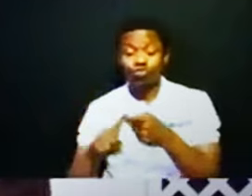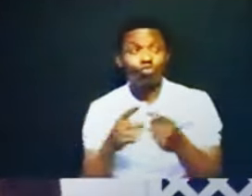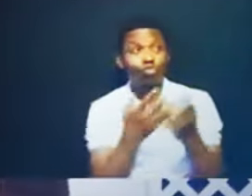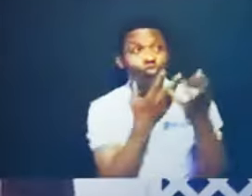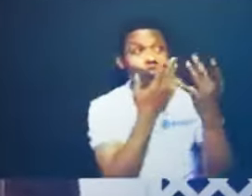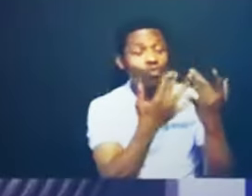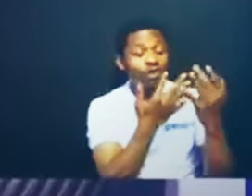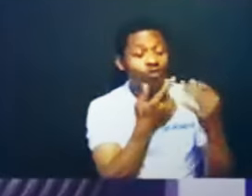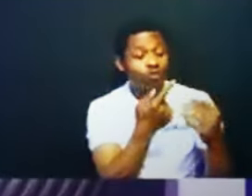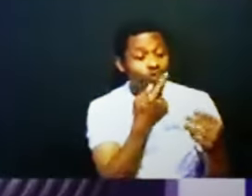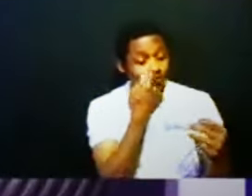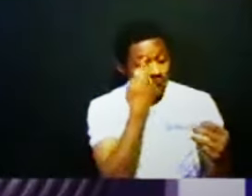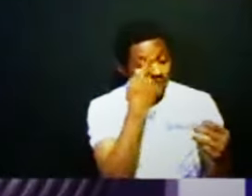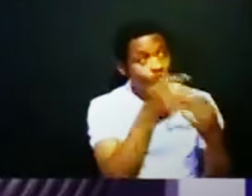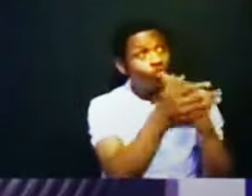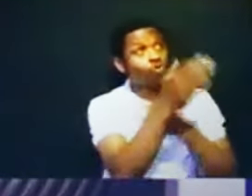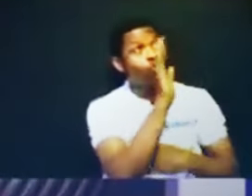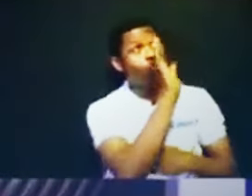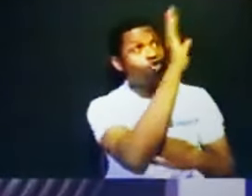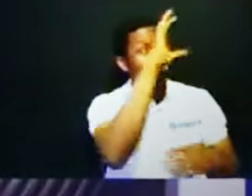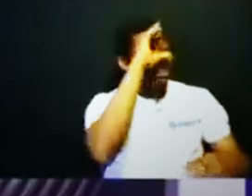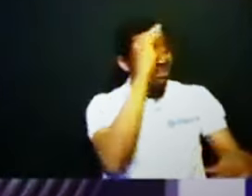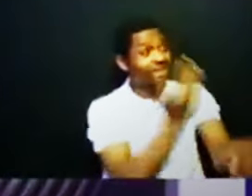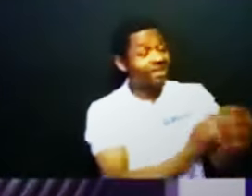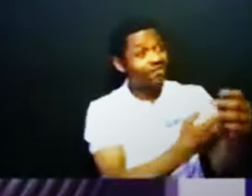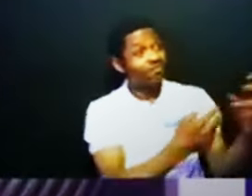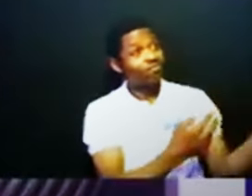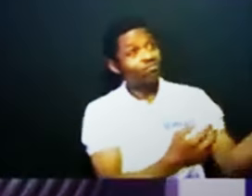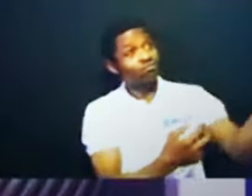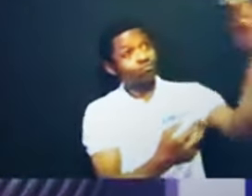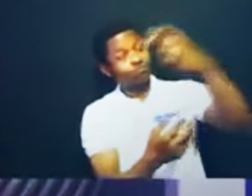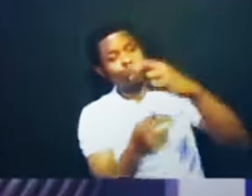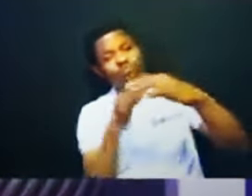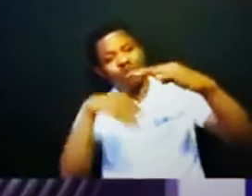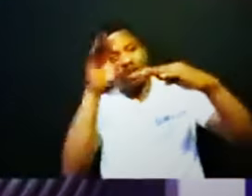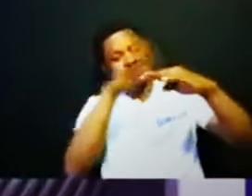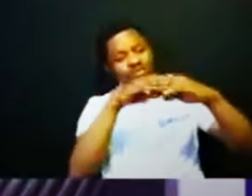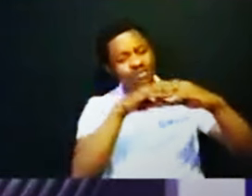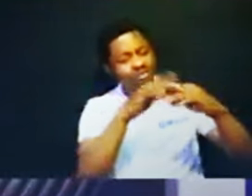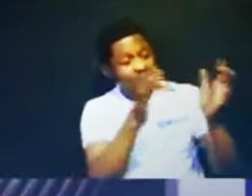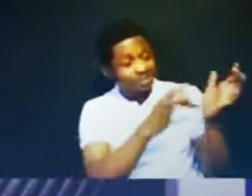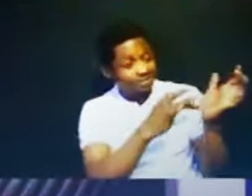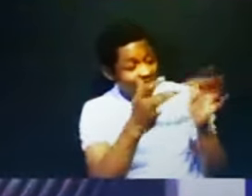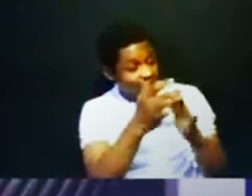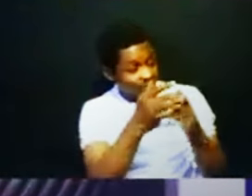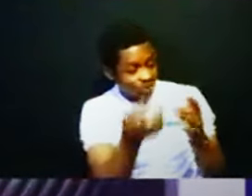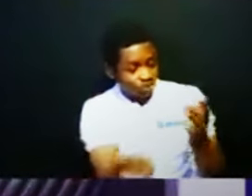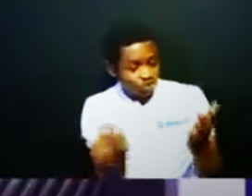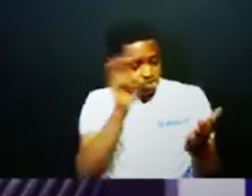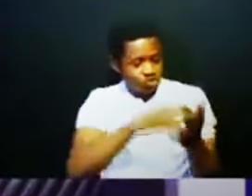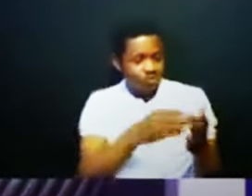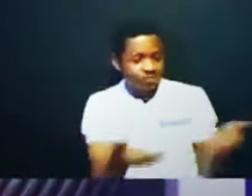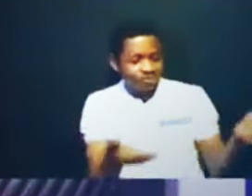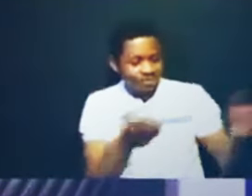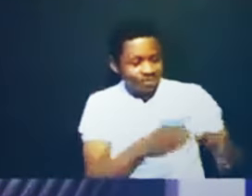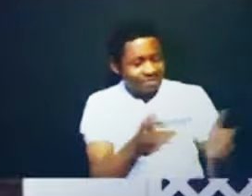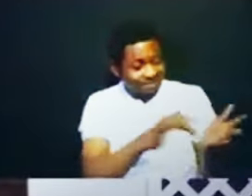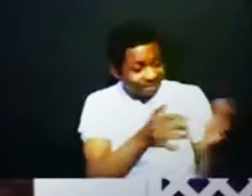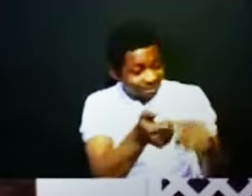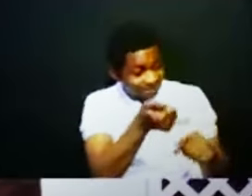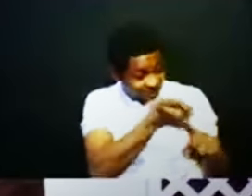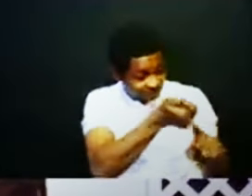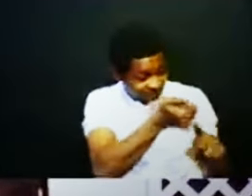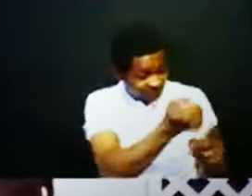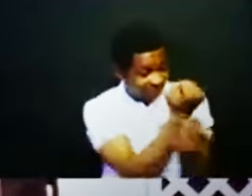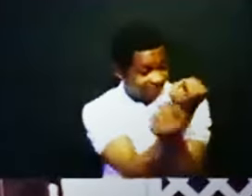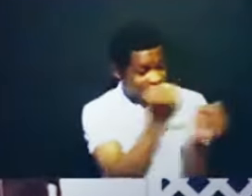from heaven, whom he raised from the dead, Jesus, who rescues us from the coming wrath. Now, my